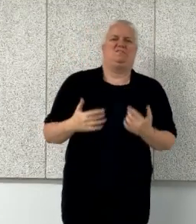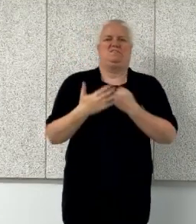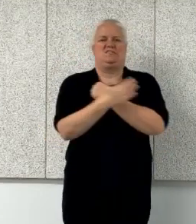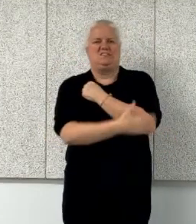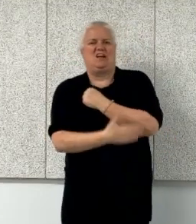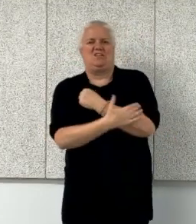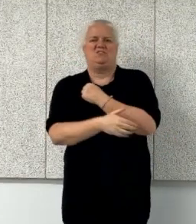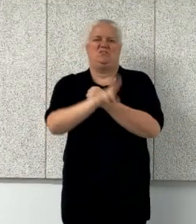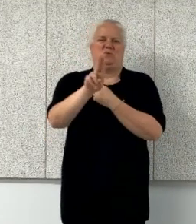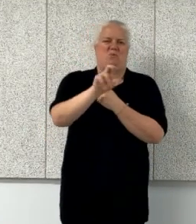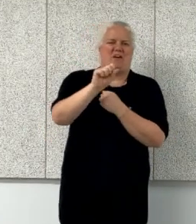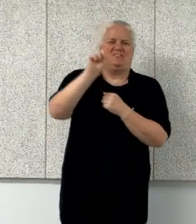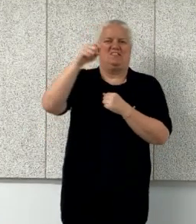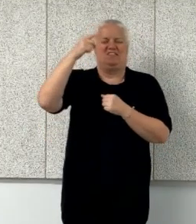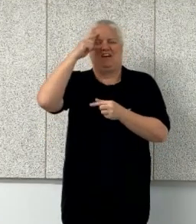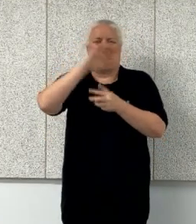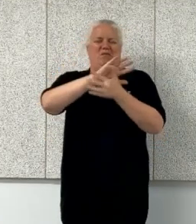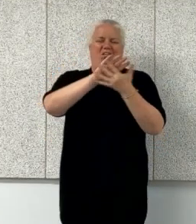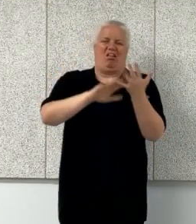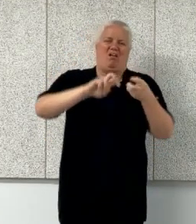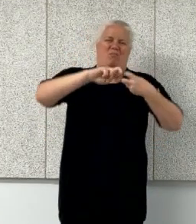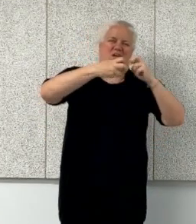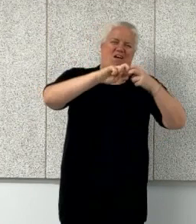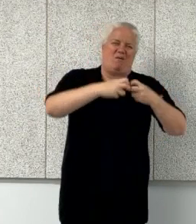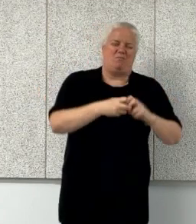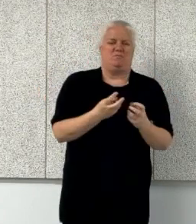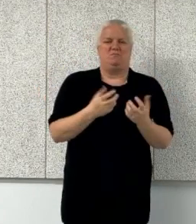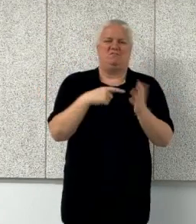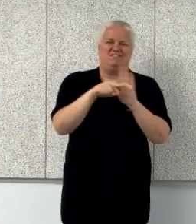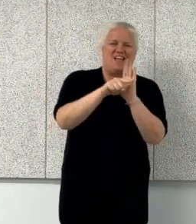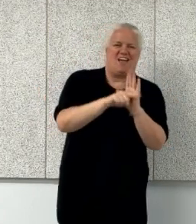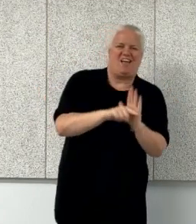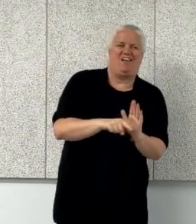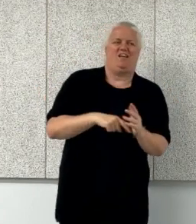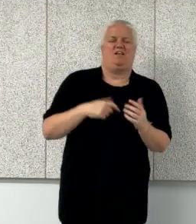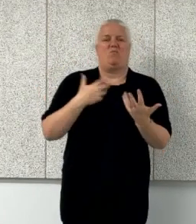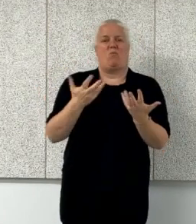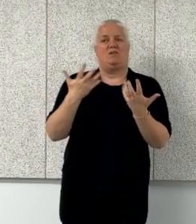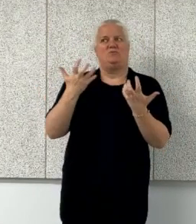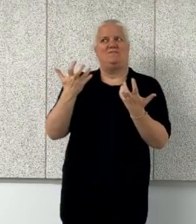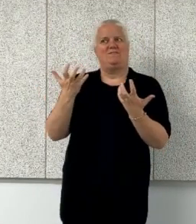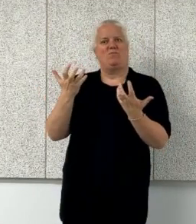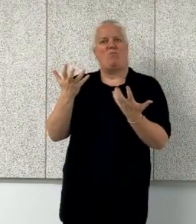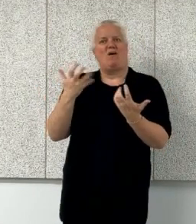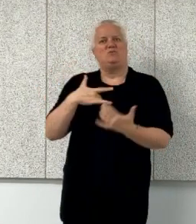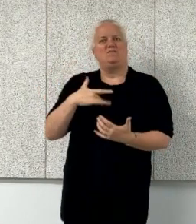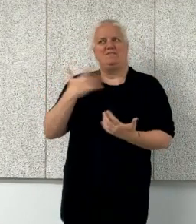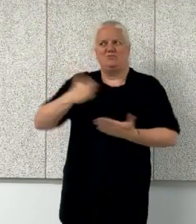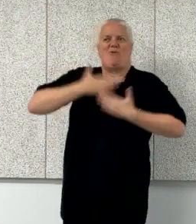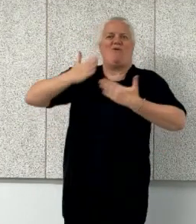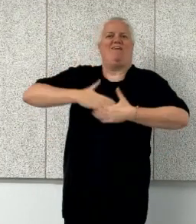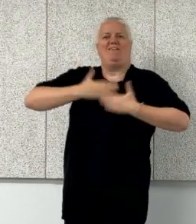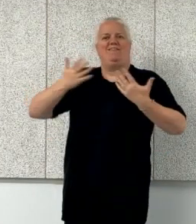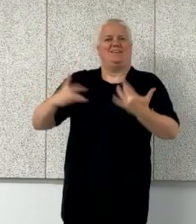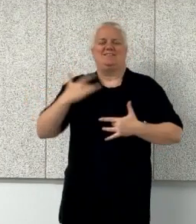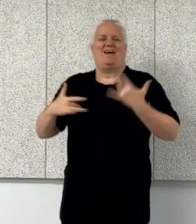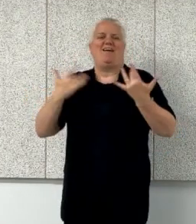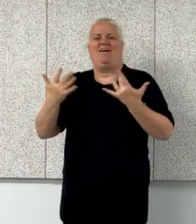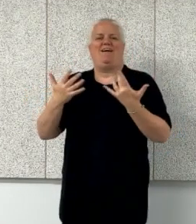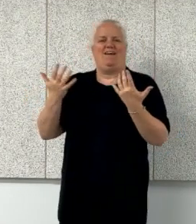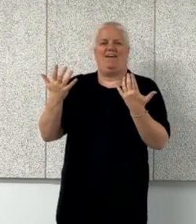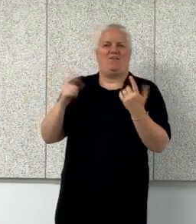variety of different things, and there's getting folks euphoria, to think. There's euphoria, there's effervescence, mm-hmm, there's something, yeah, like about that moment. Yeah, and I feel